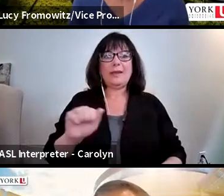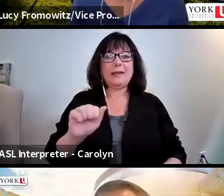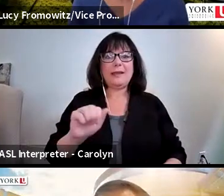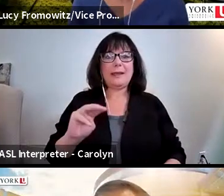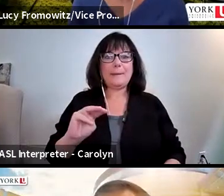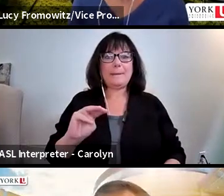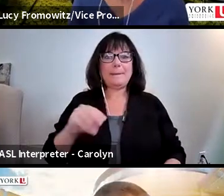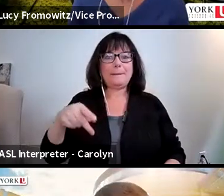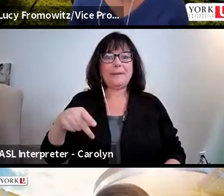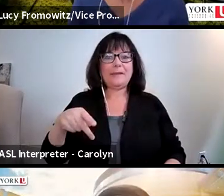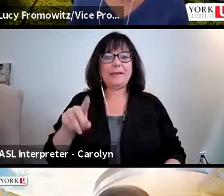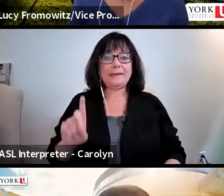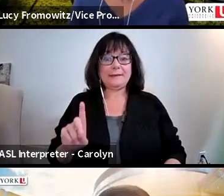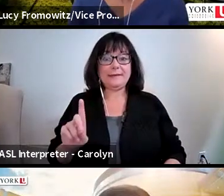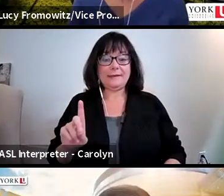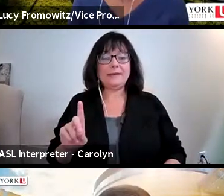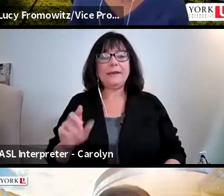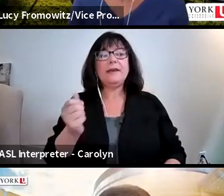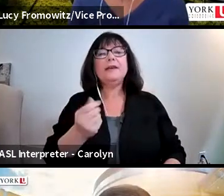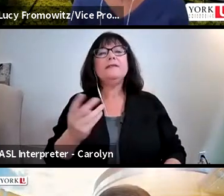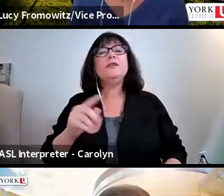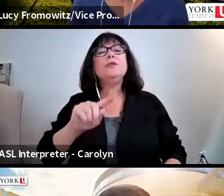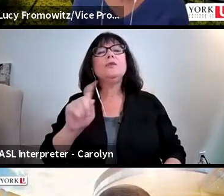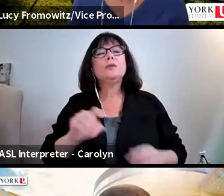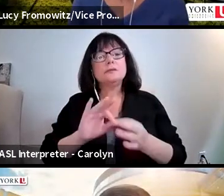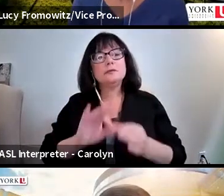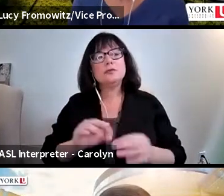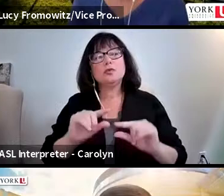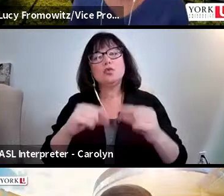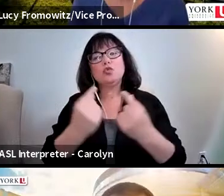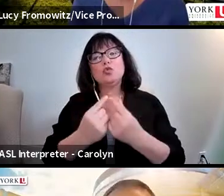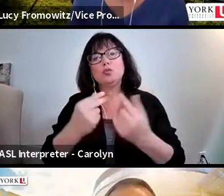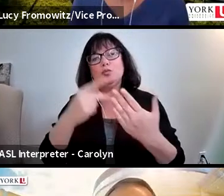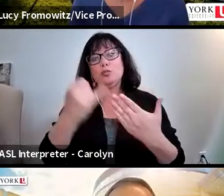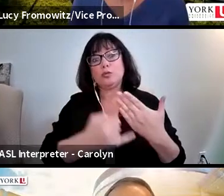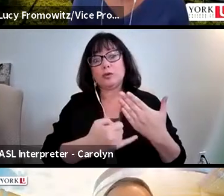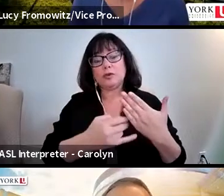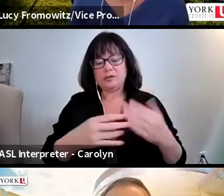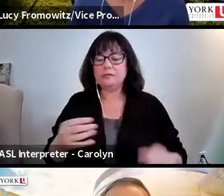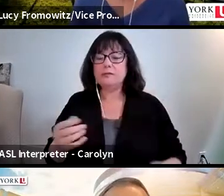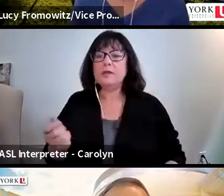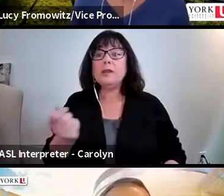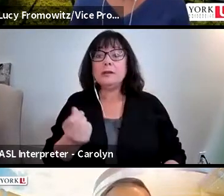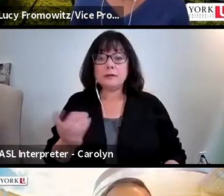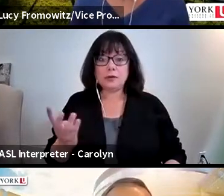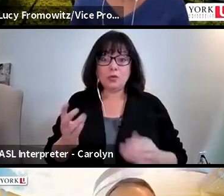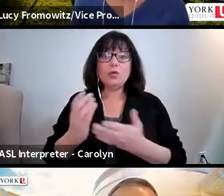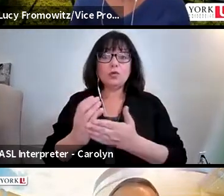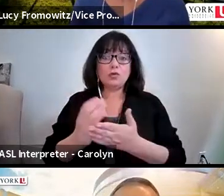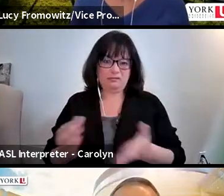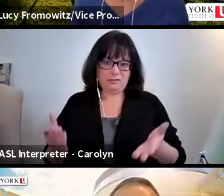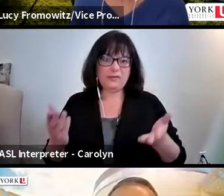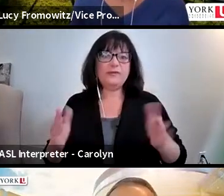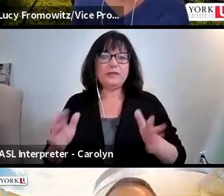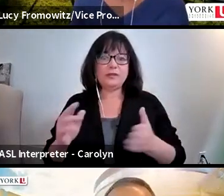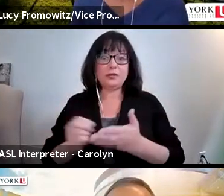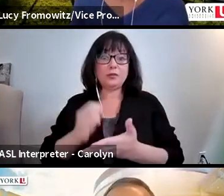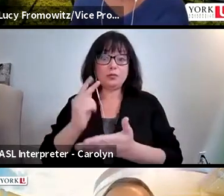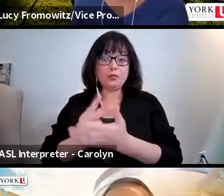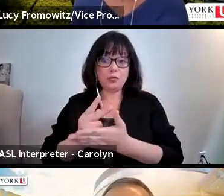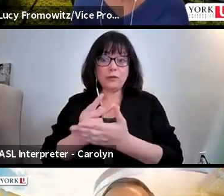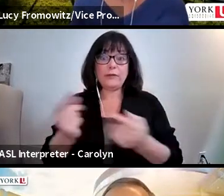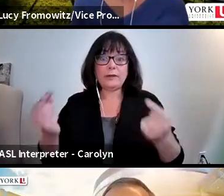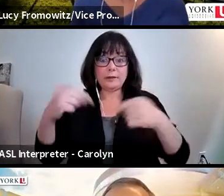couple of questions related to group projects. So there's a number of courses that are either approved for in-person teaching or are being